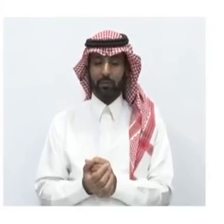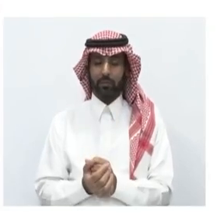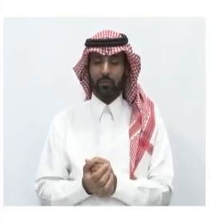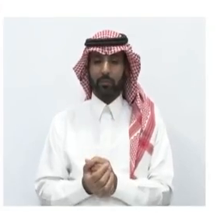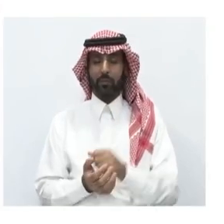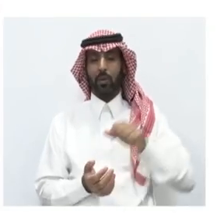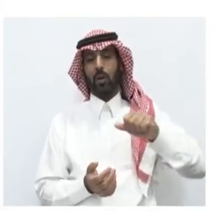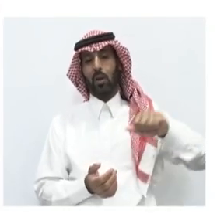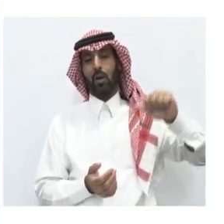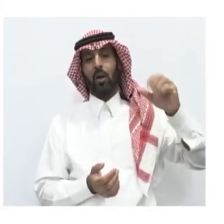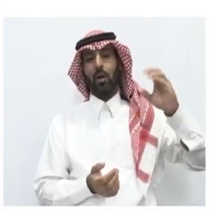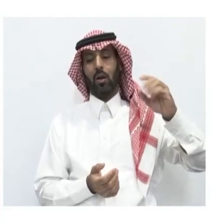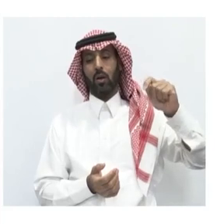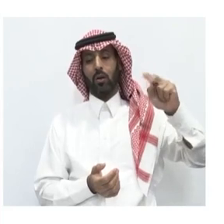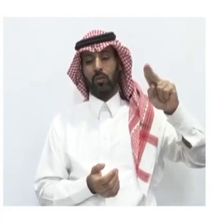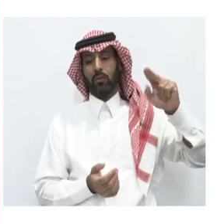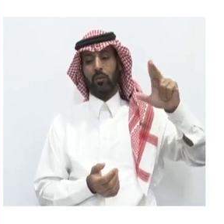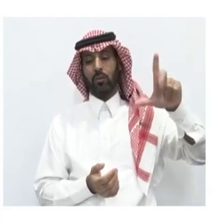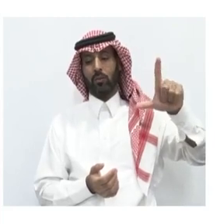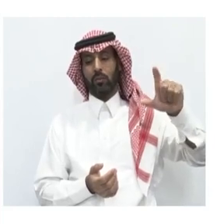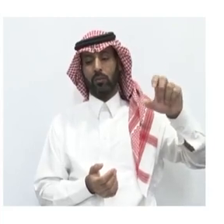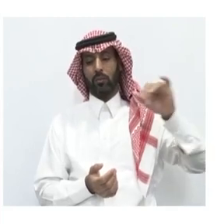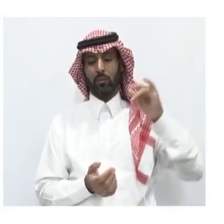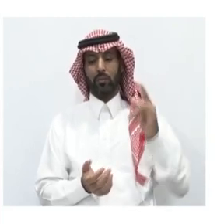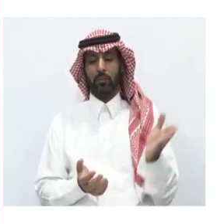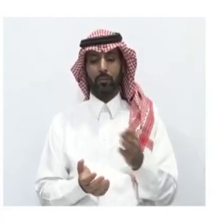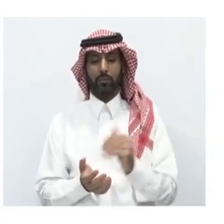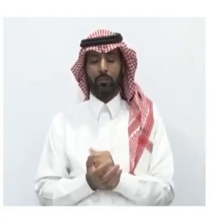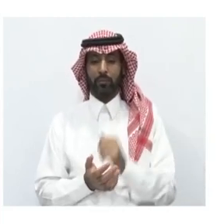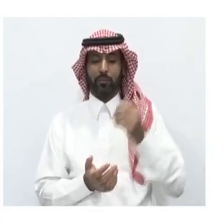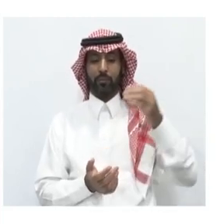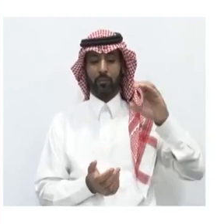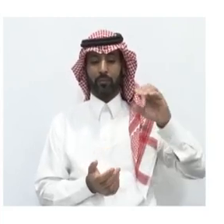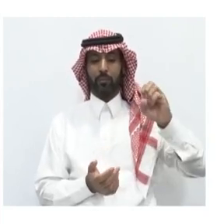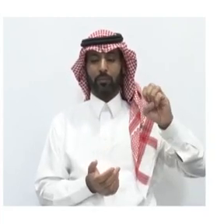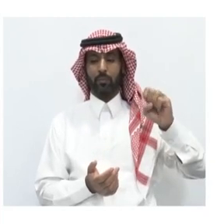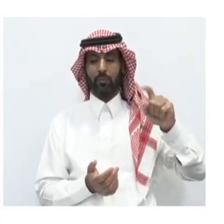actually, certainly, honestly, clearly, evidently, presumably, etc.